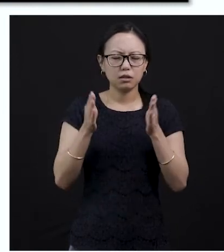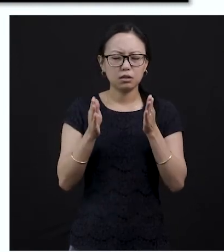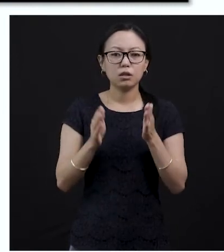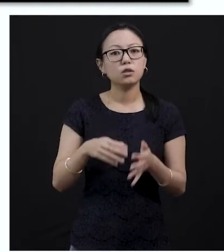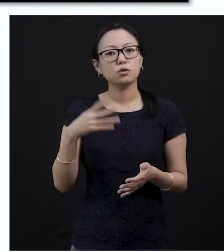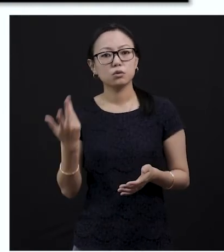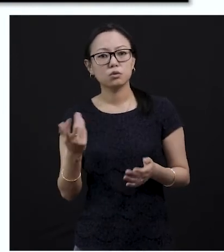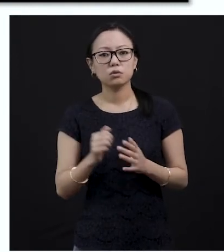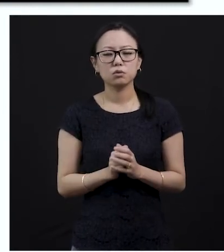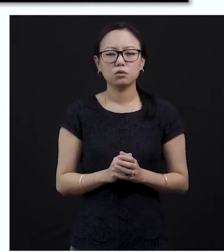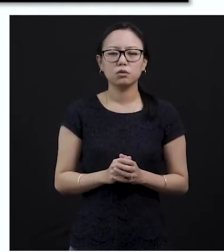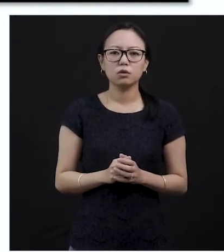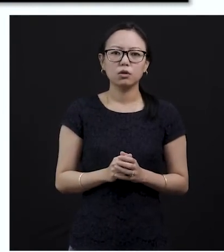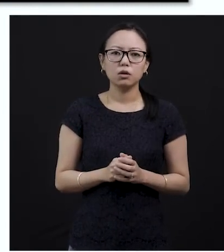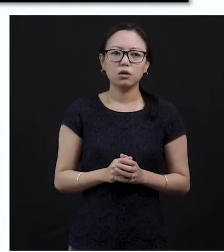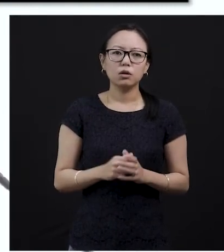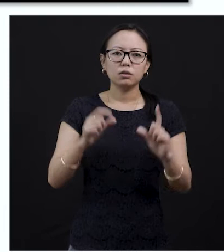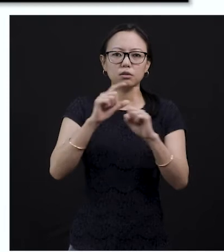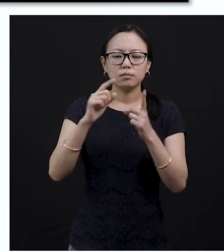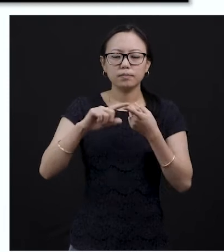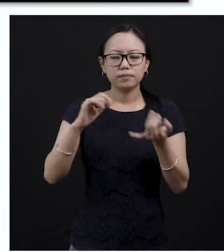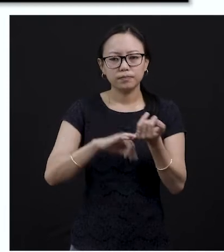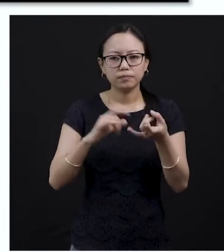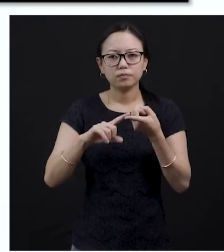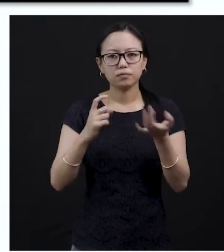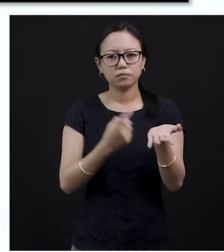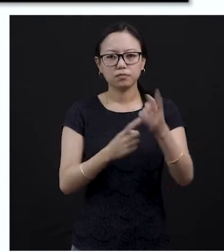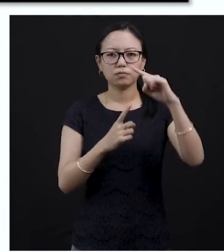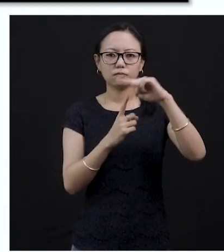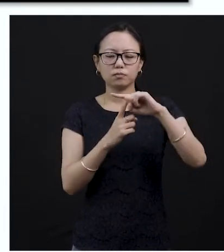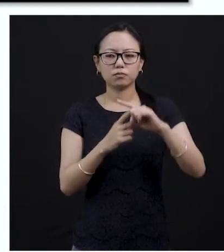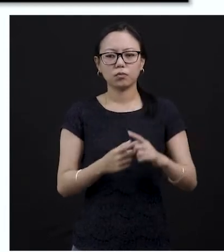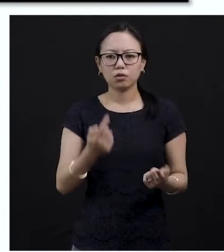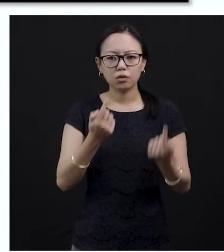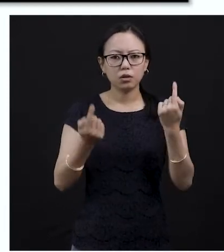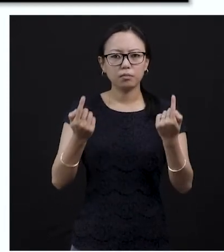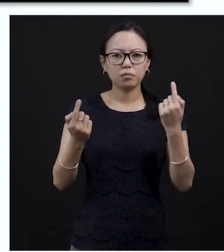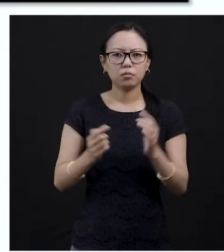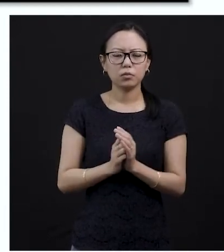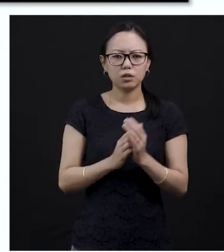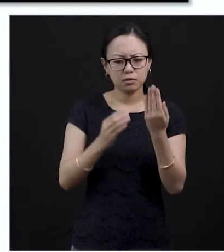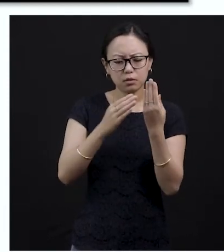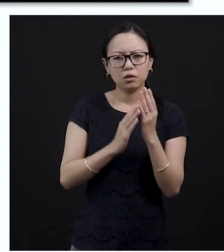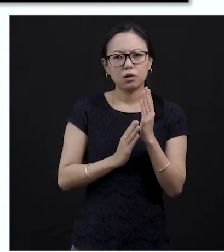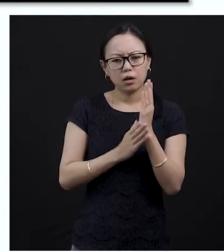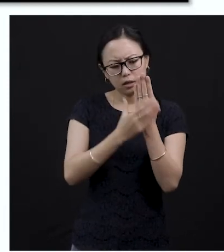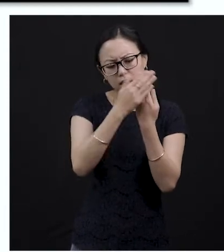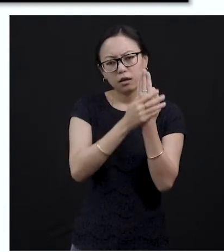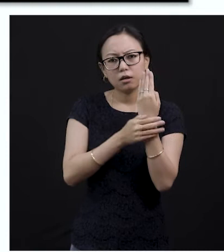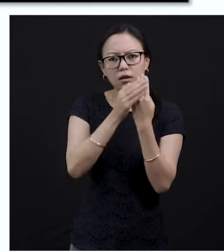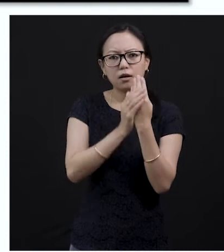at home, the covering will be very thick, yes or no? And it'll be waxy, that means something like a candle, you know,